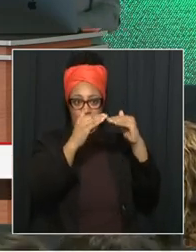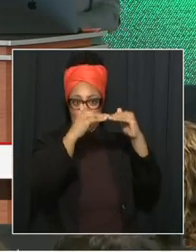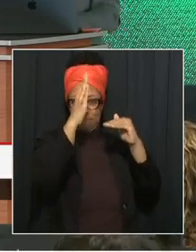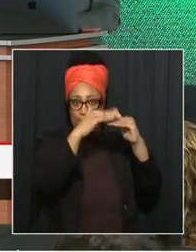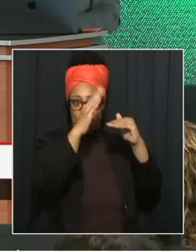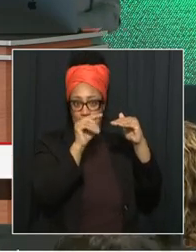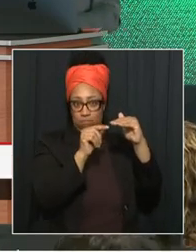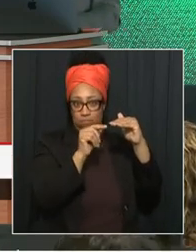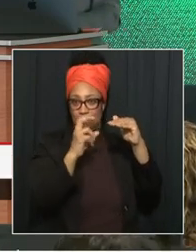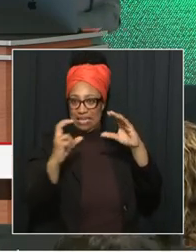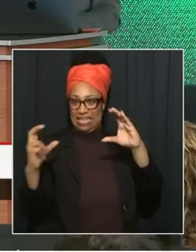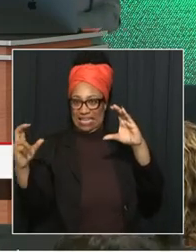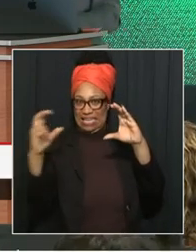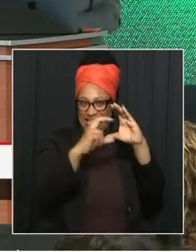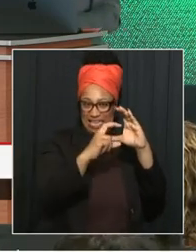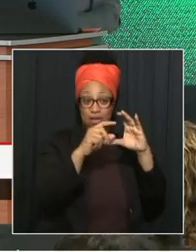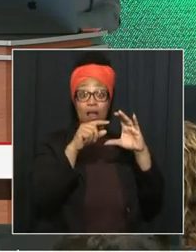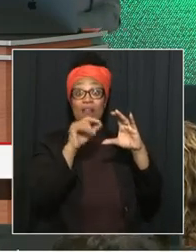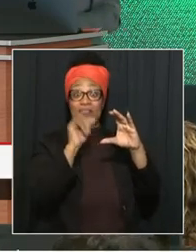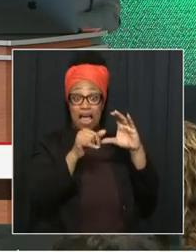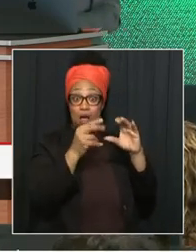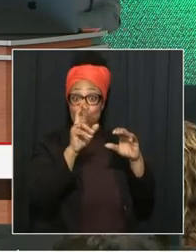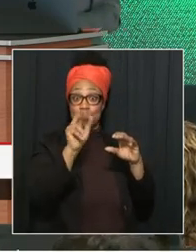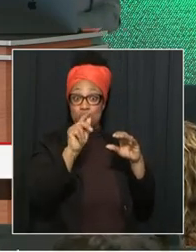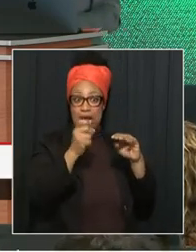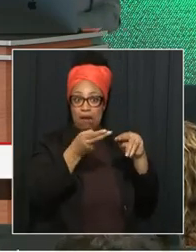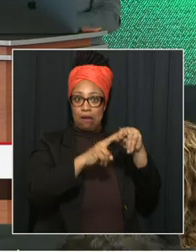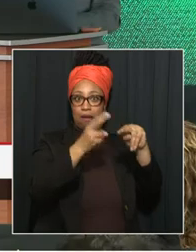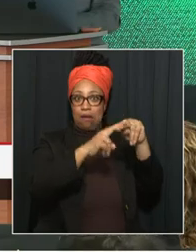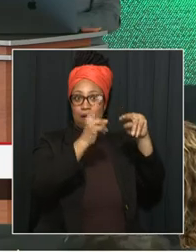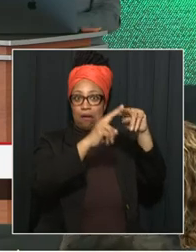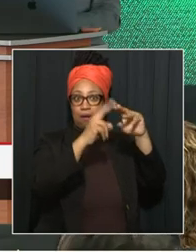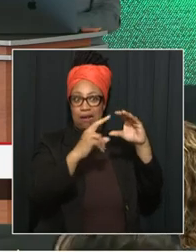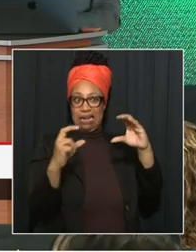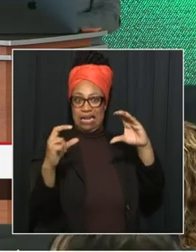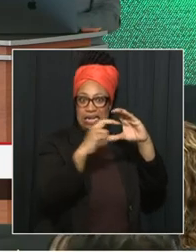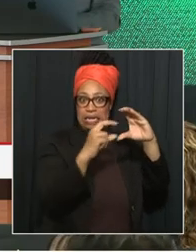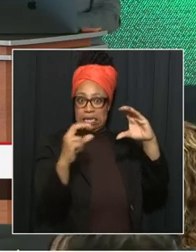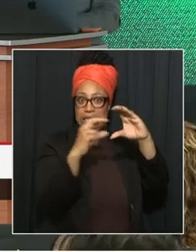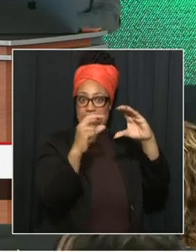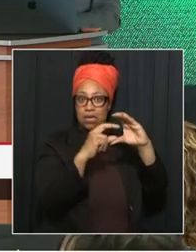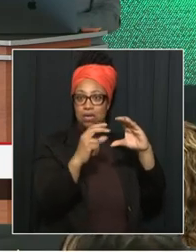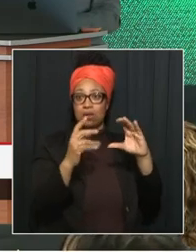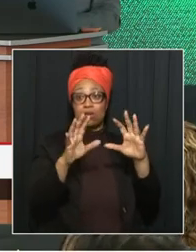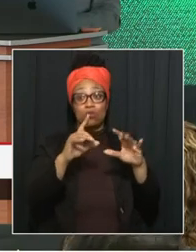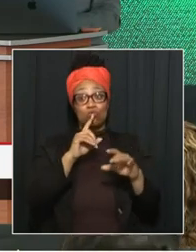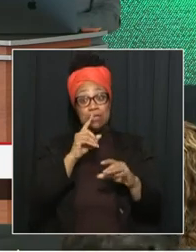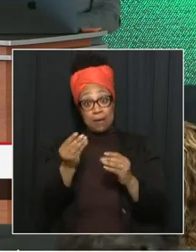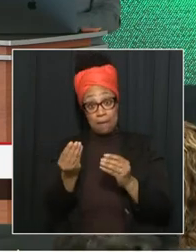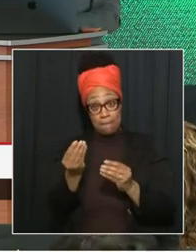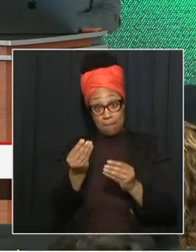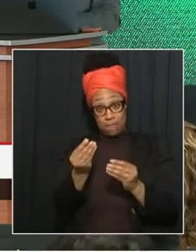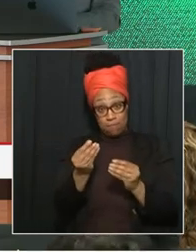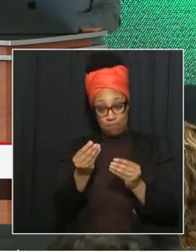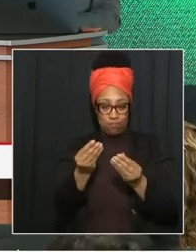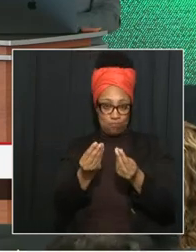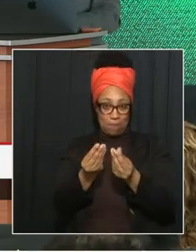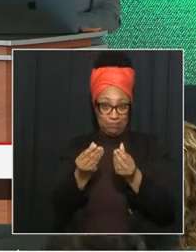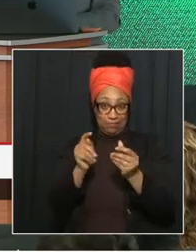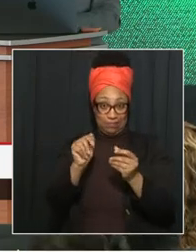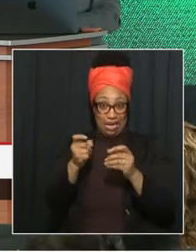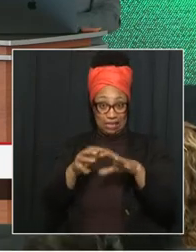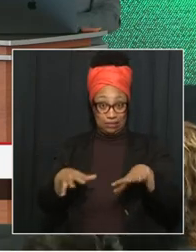I do not think we should be raising property taxes, okay? And so this is something for us to watch in this